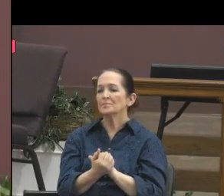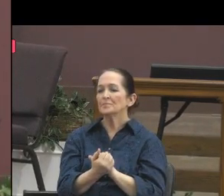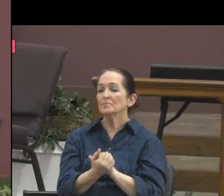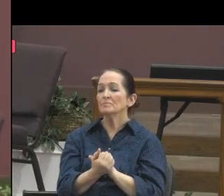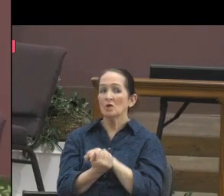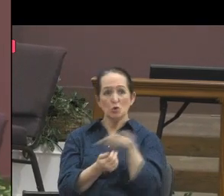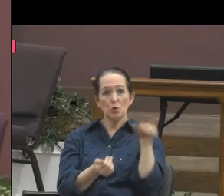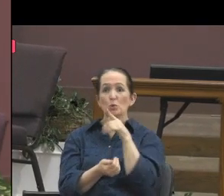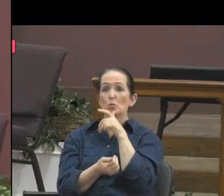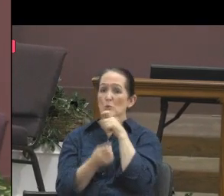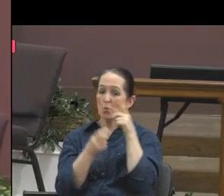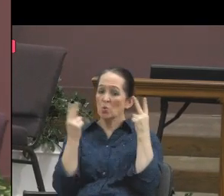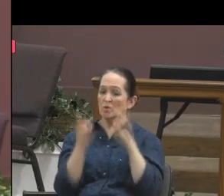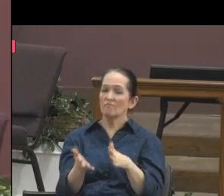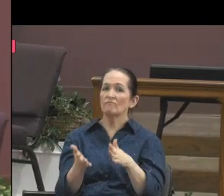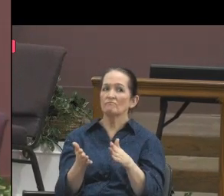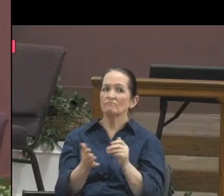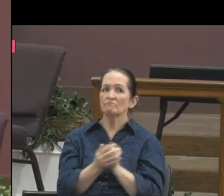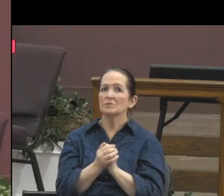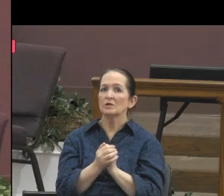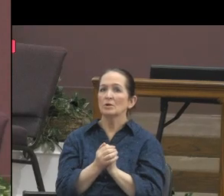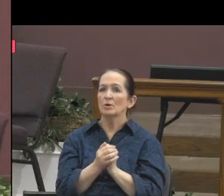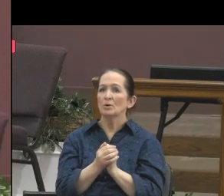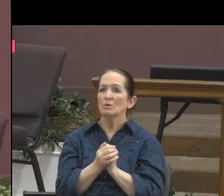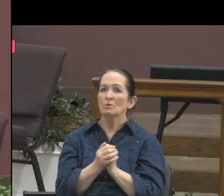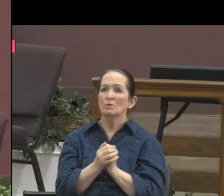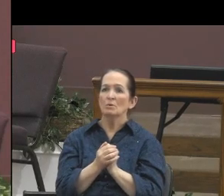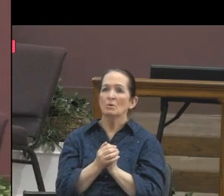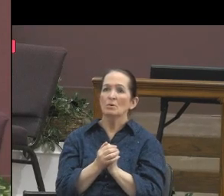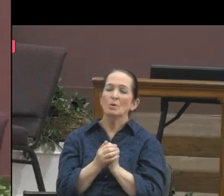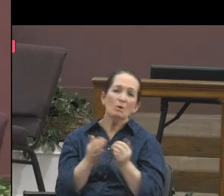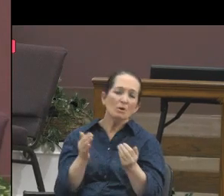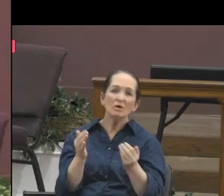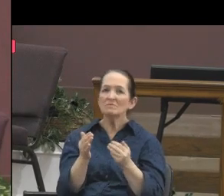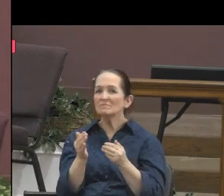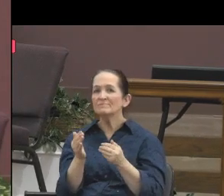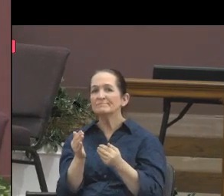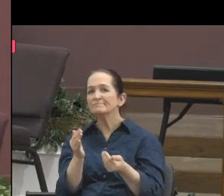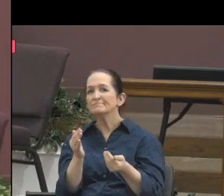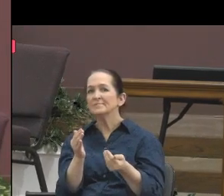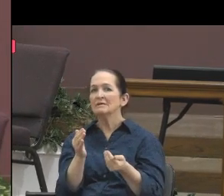And those of you who are guests or off and on attenders,